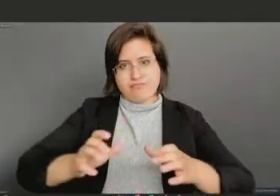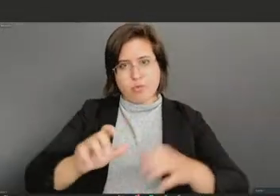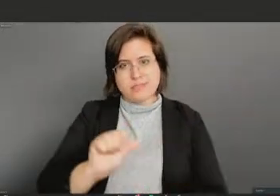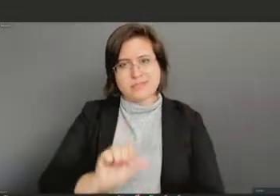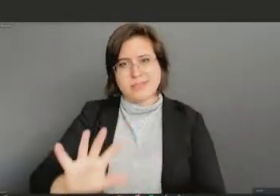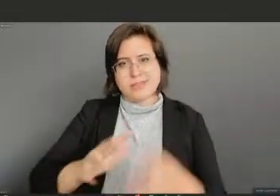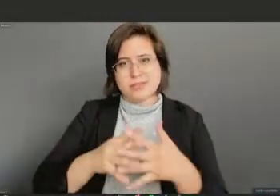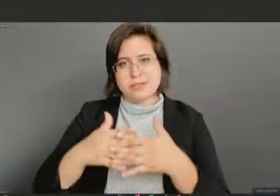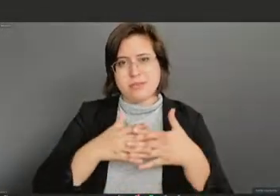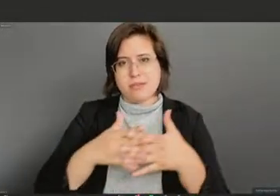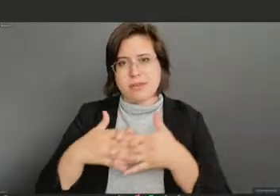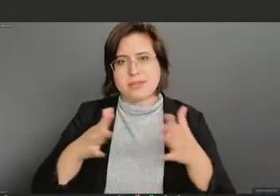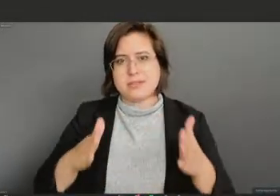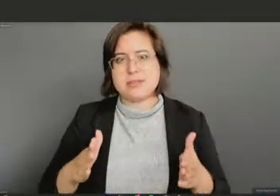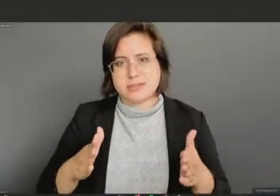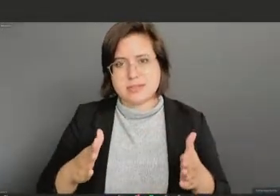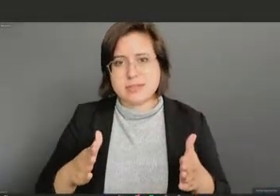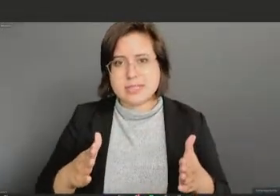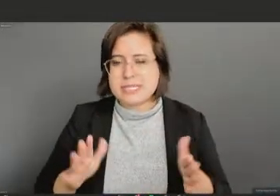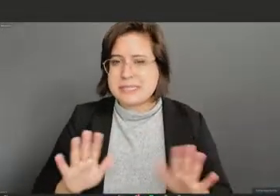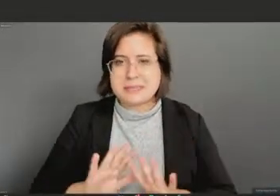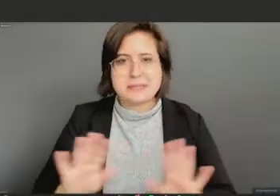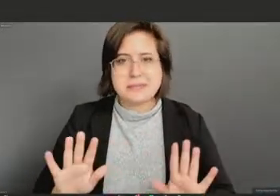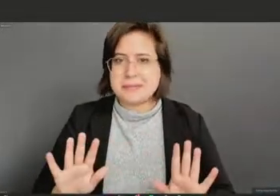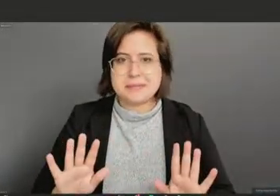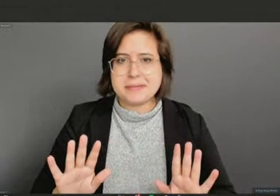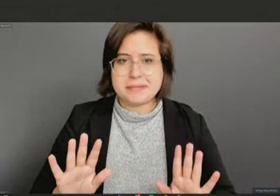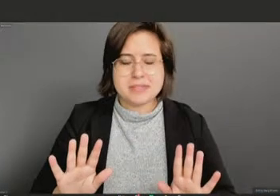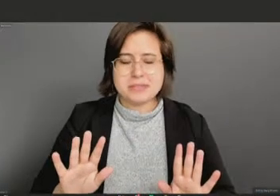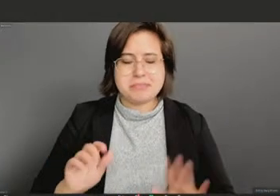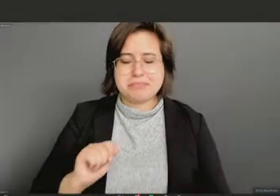Americans does a disservice to the